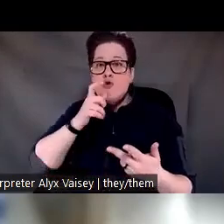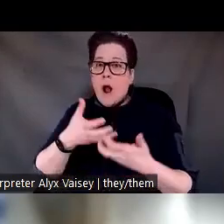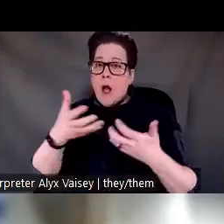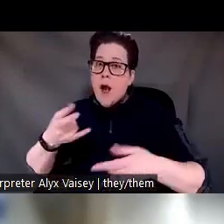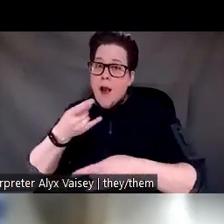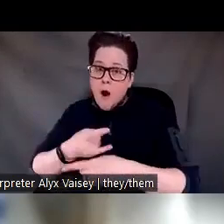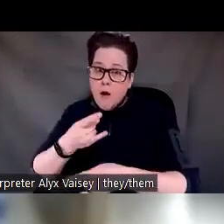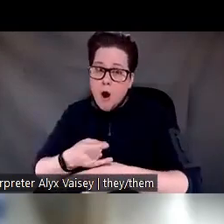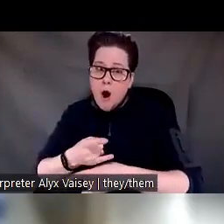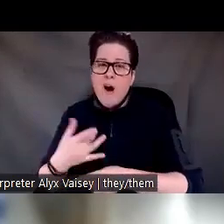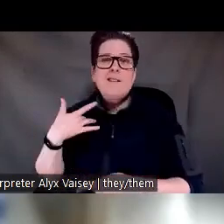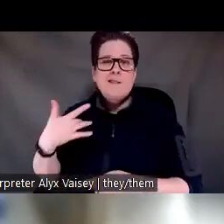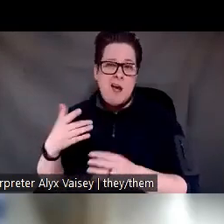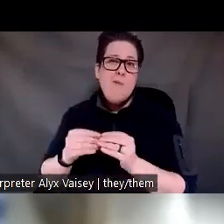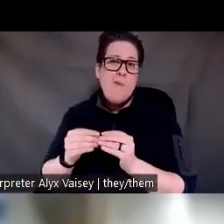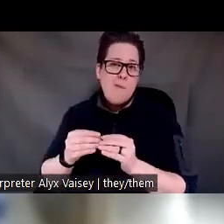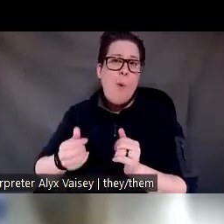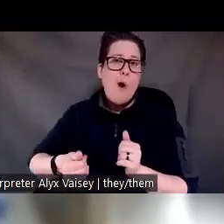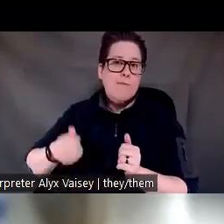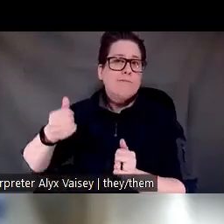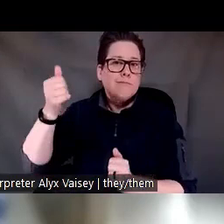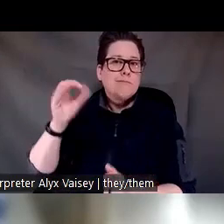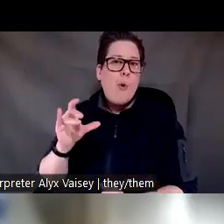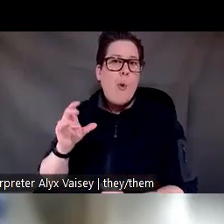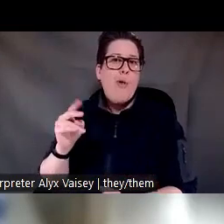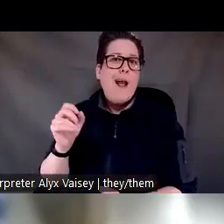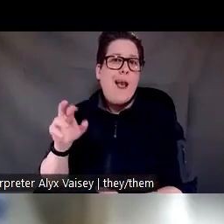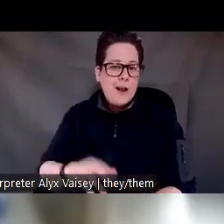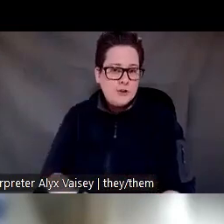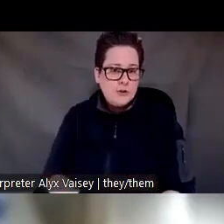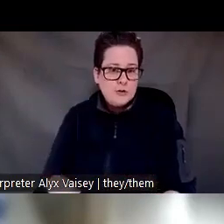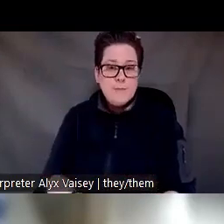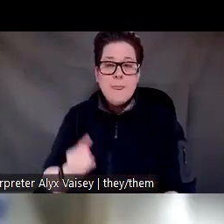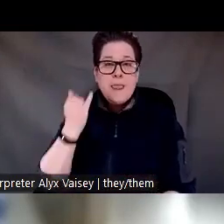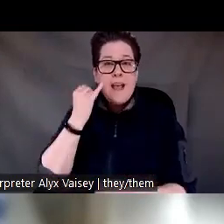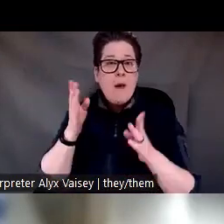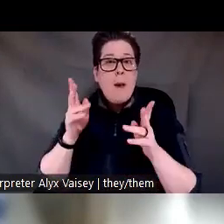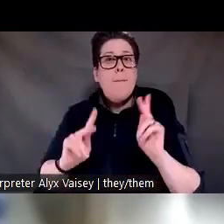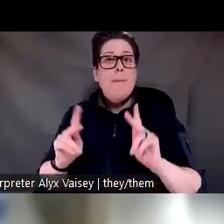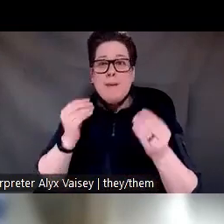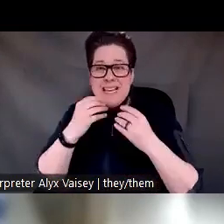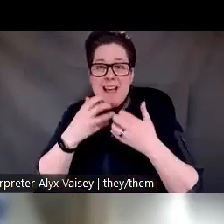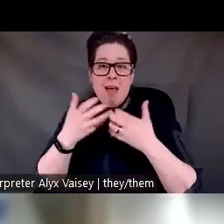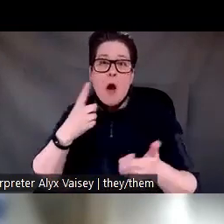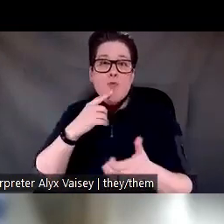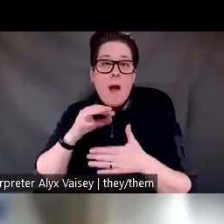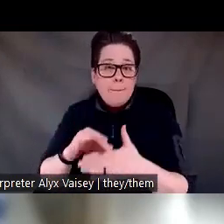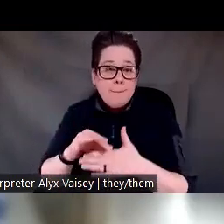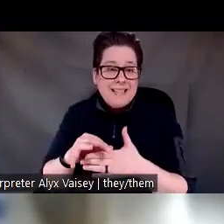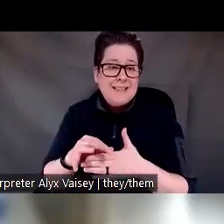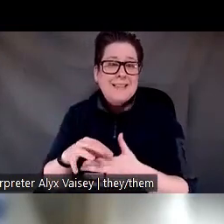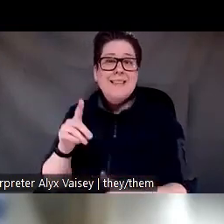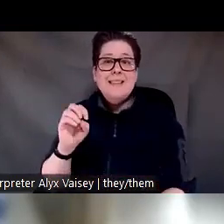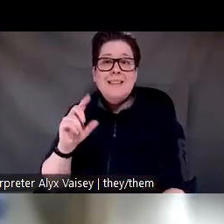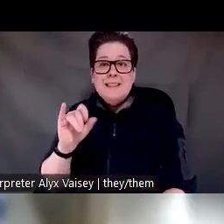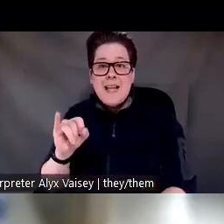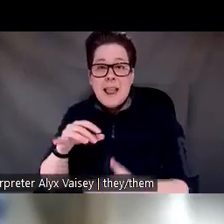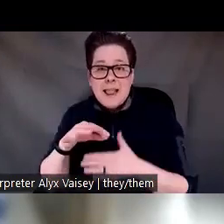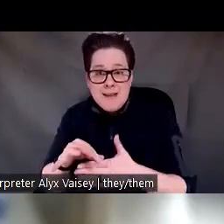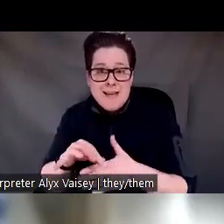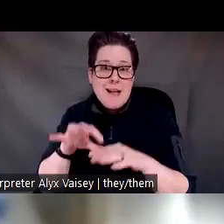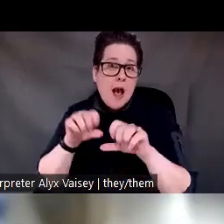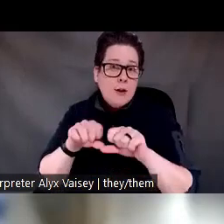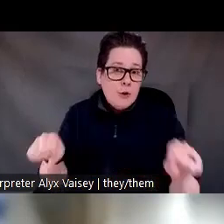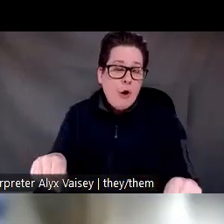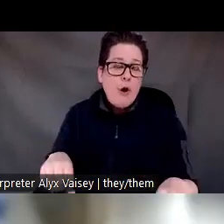alcohol, and even in people who eat a lot of red meat or processed meats. So it's in